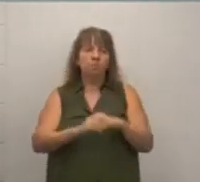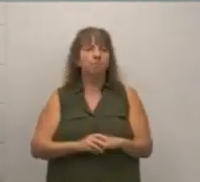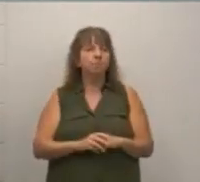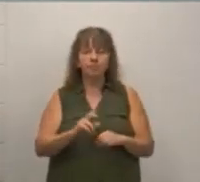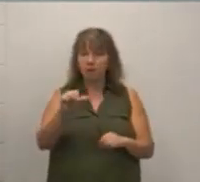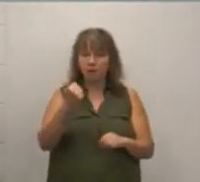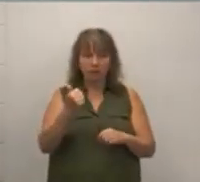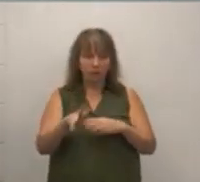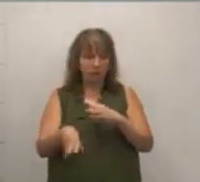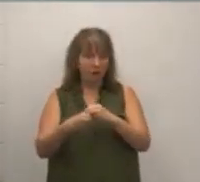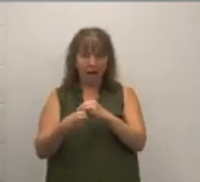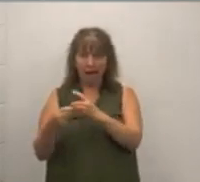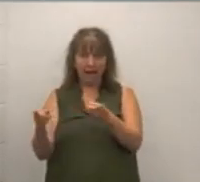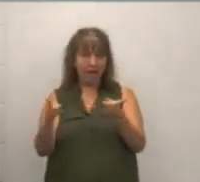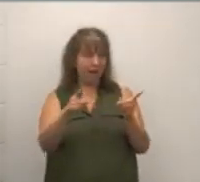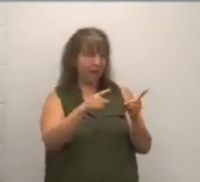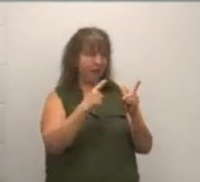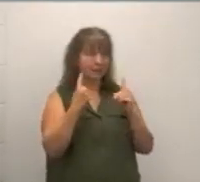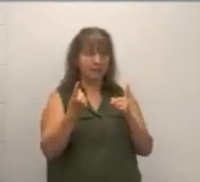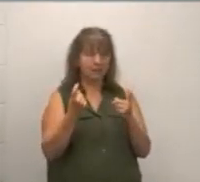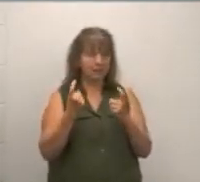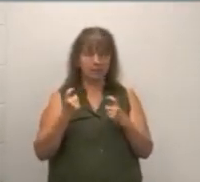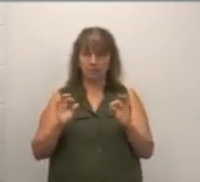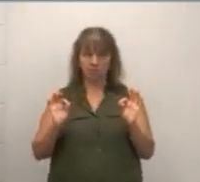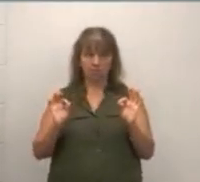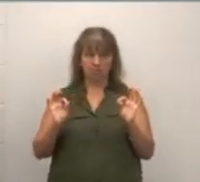Anyone have anything to add on that?